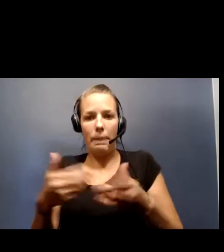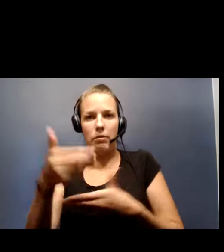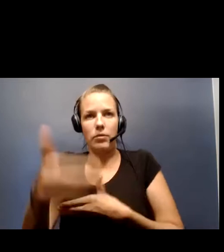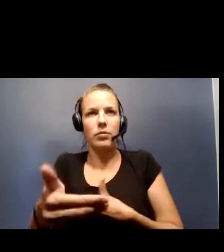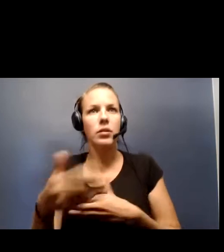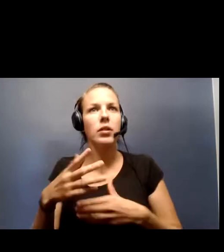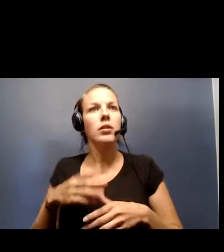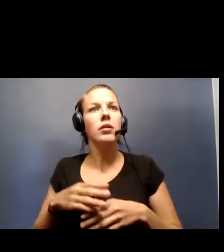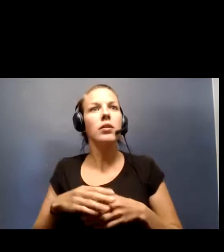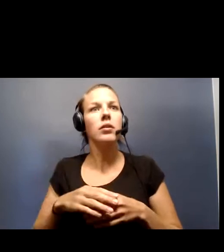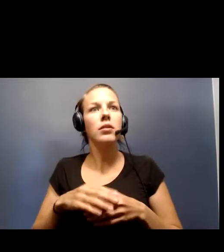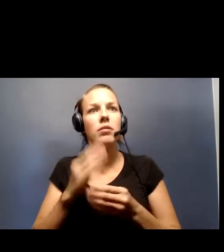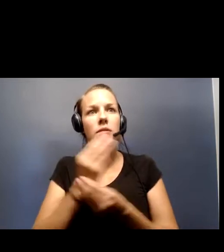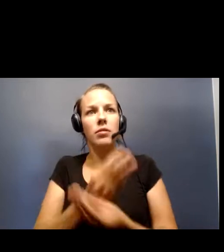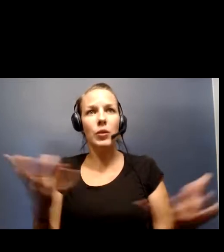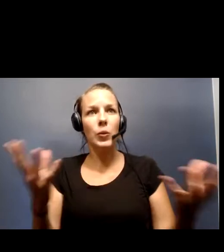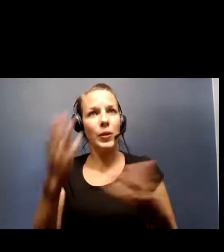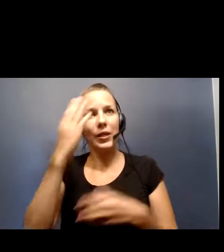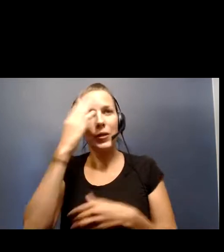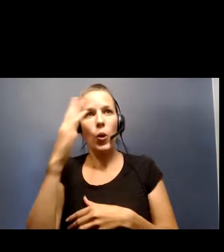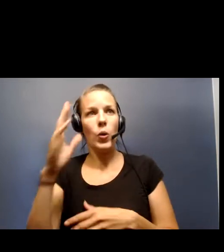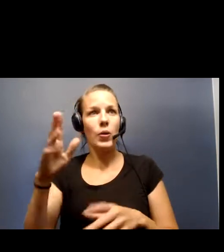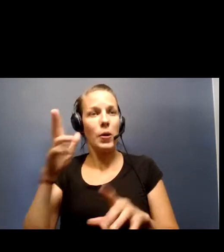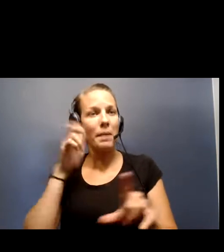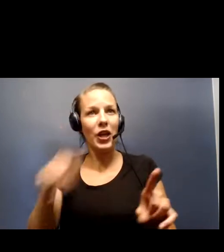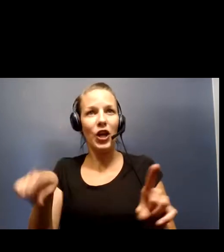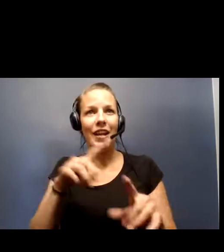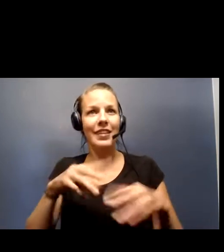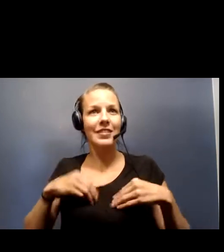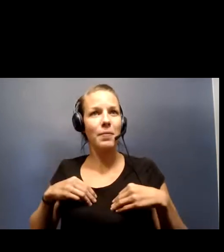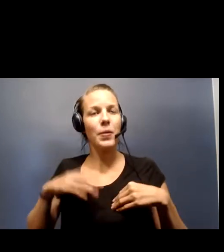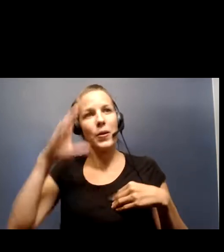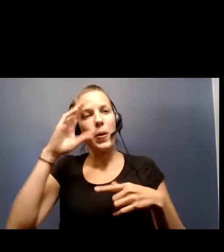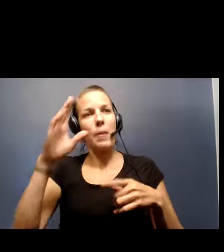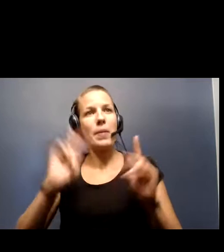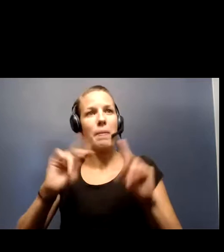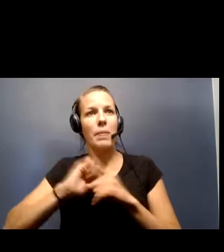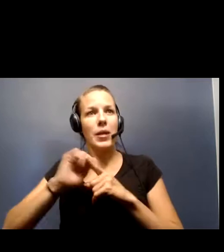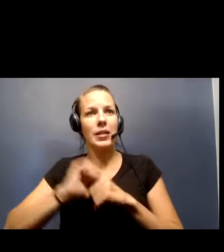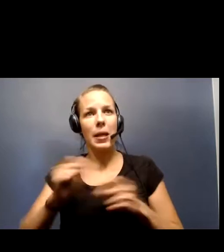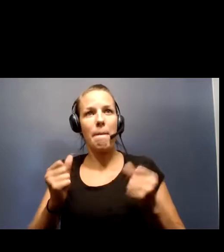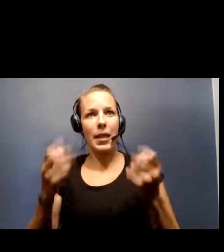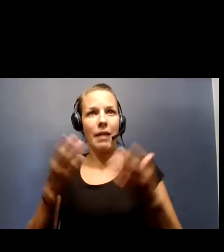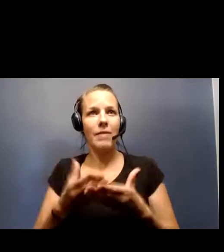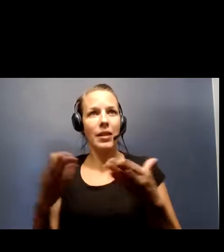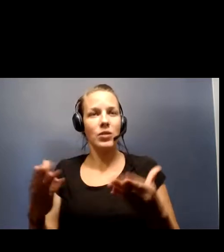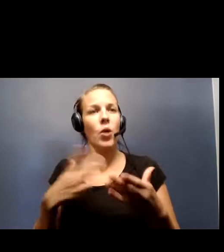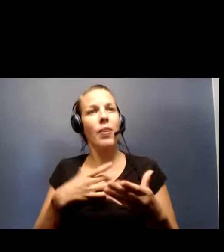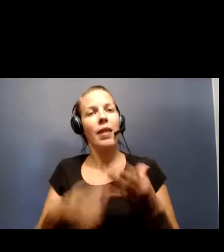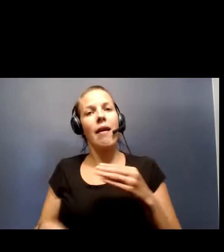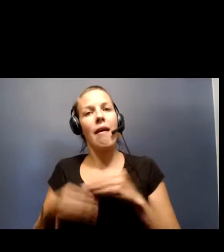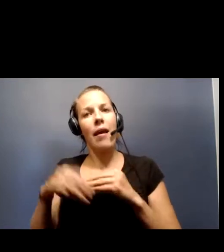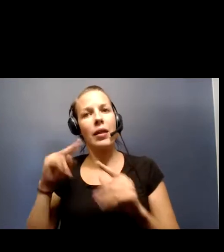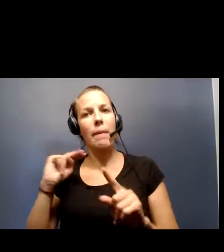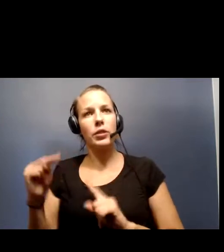standard messaging is out there, and we know it's being heard. We know people are practicing many of these things, and I'd like to maybe add a